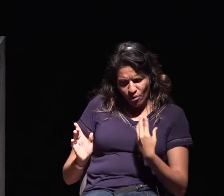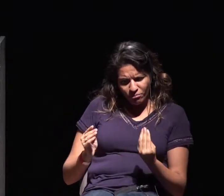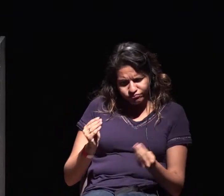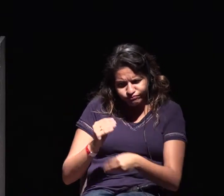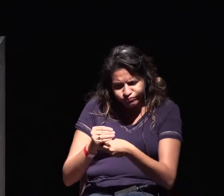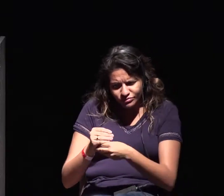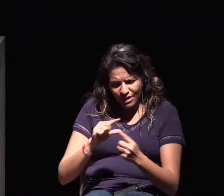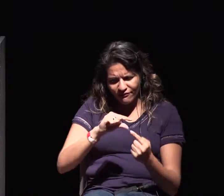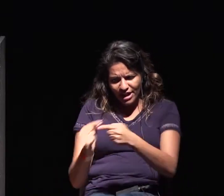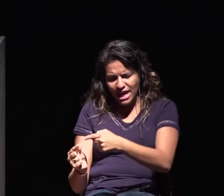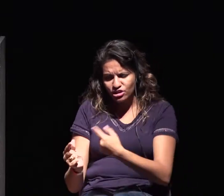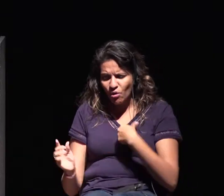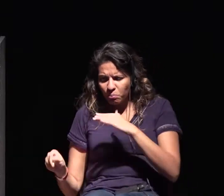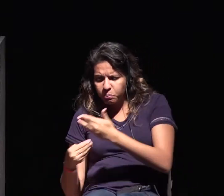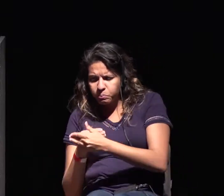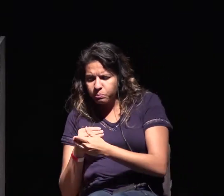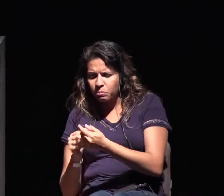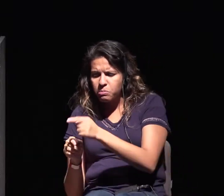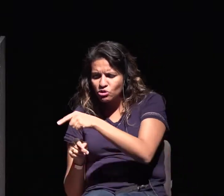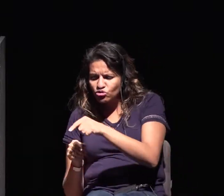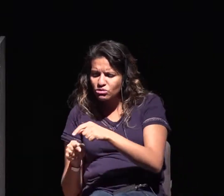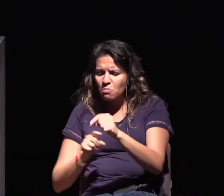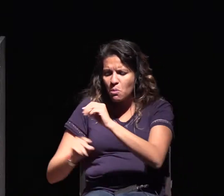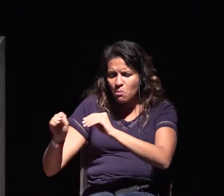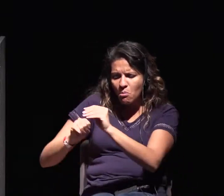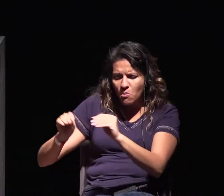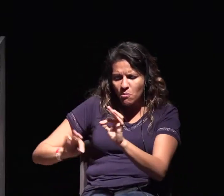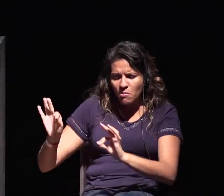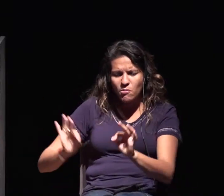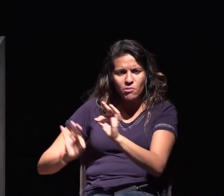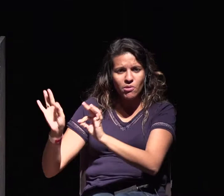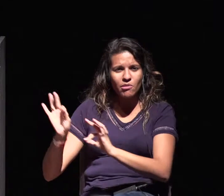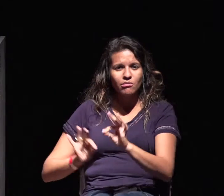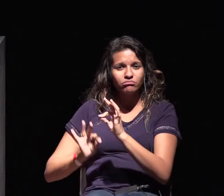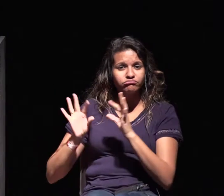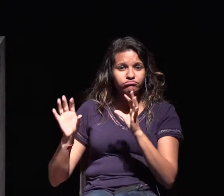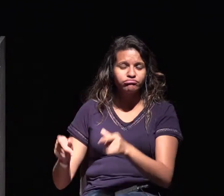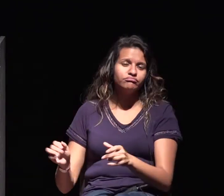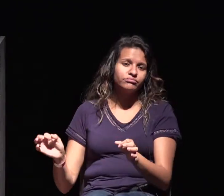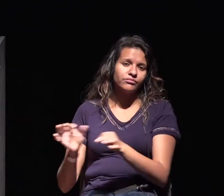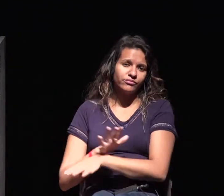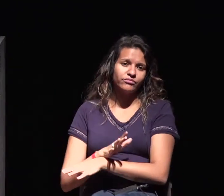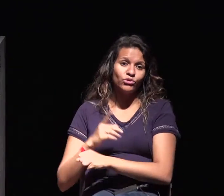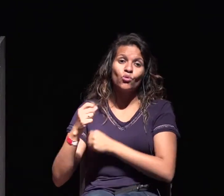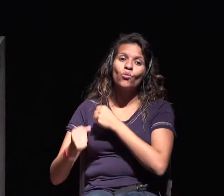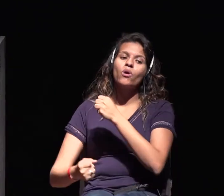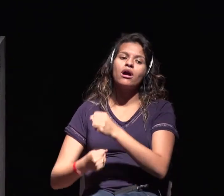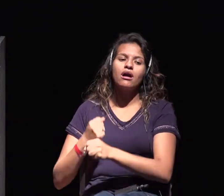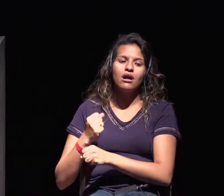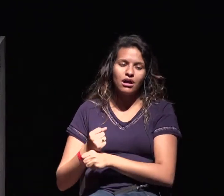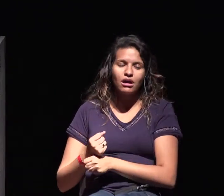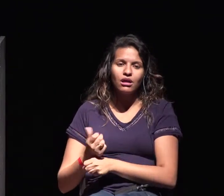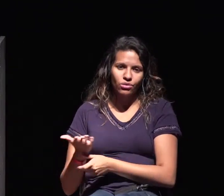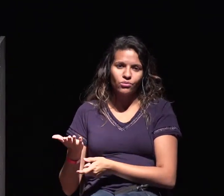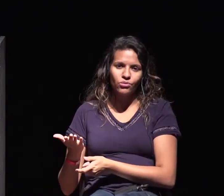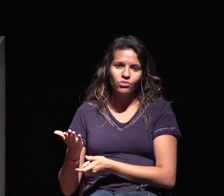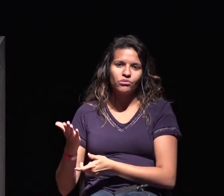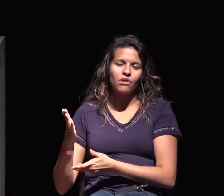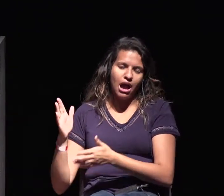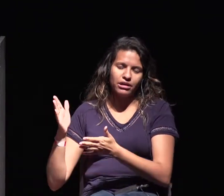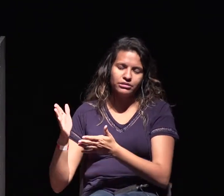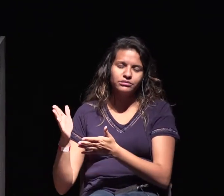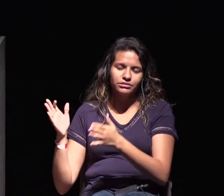back, lest they leave the team and be tempted to offer up Lombardi's plays to an opponent. In other words, the